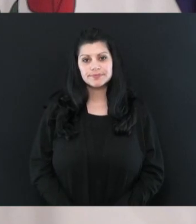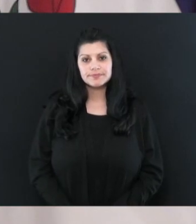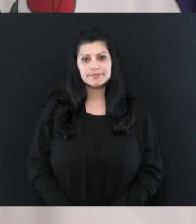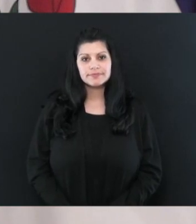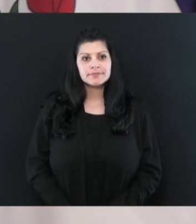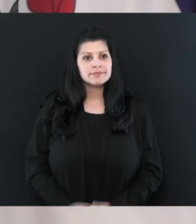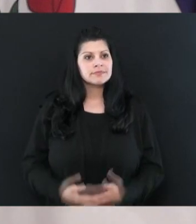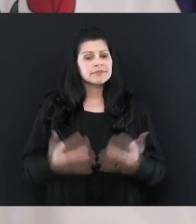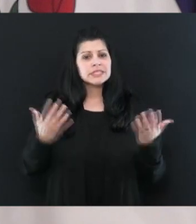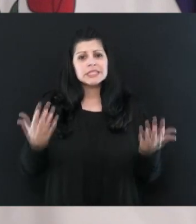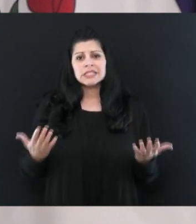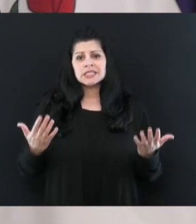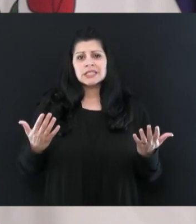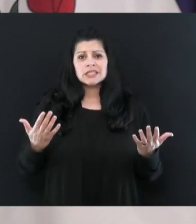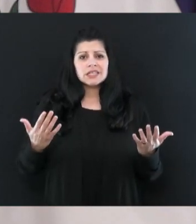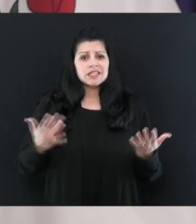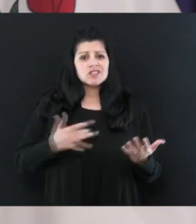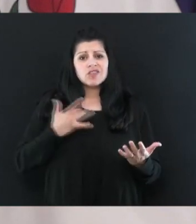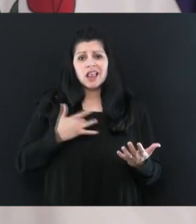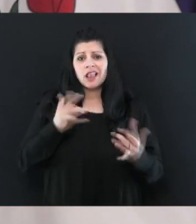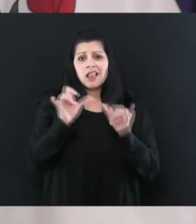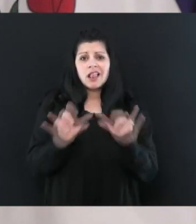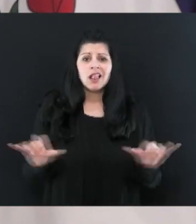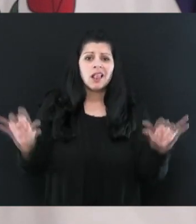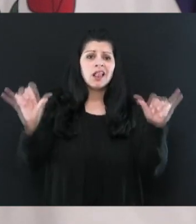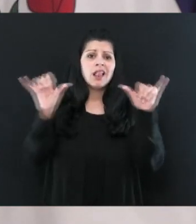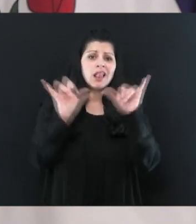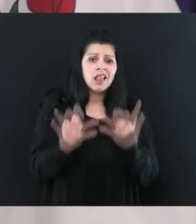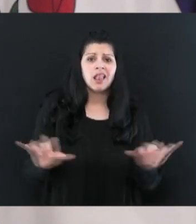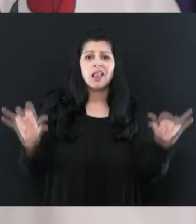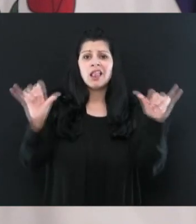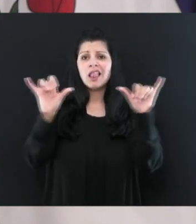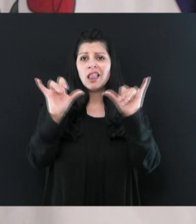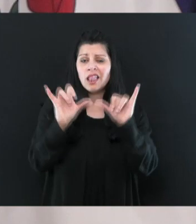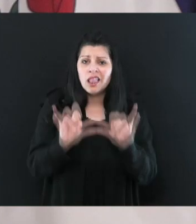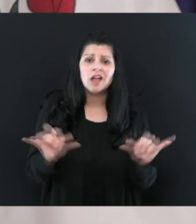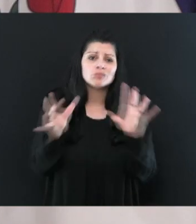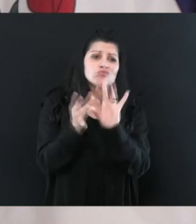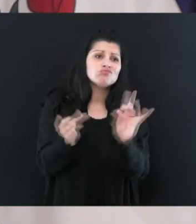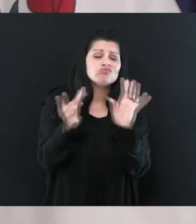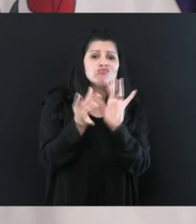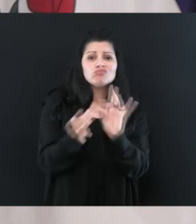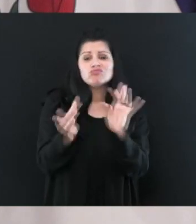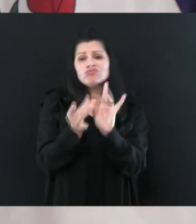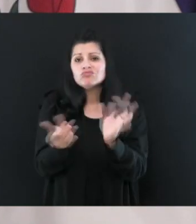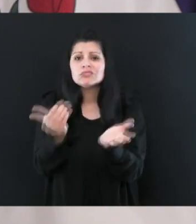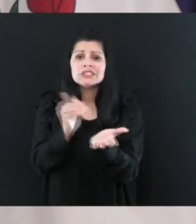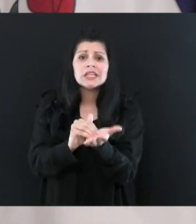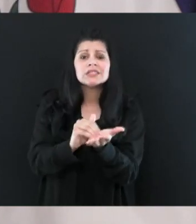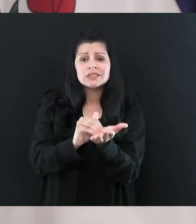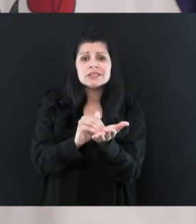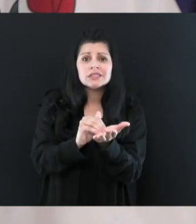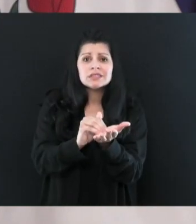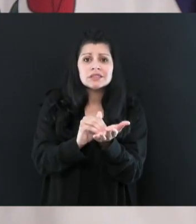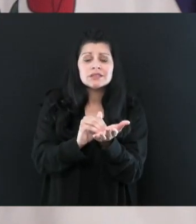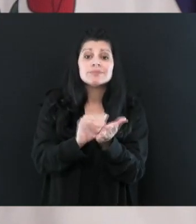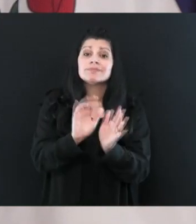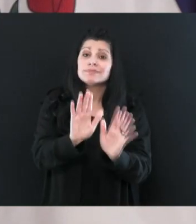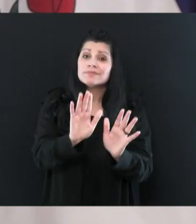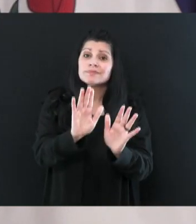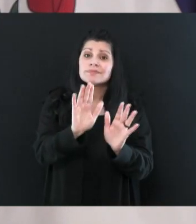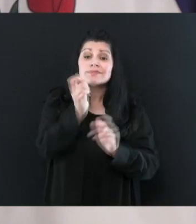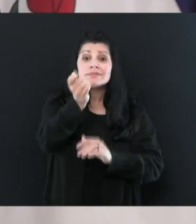Oh, I sound like a broken record, don't I? But it is so important to me and